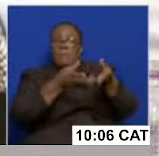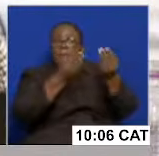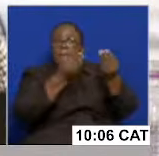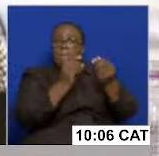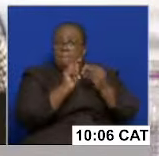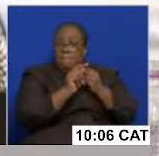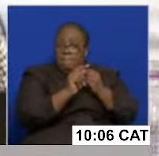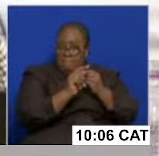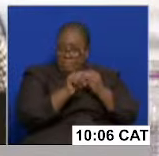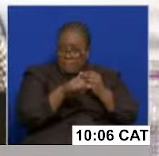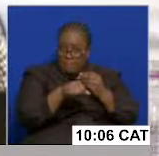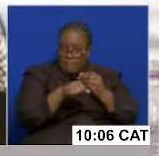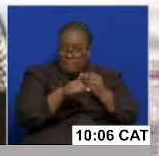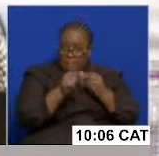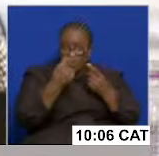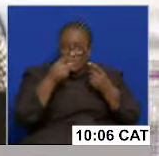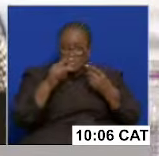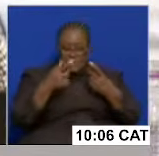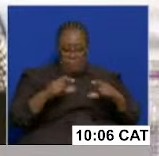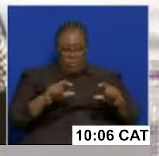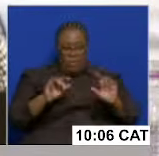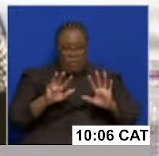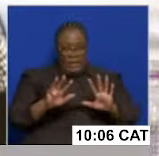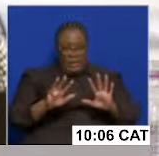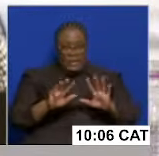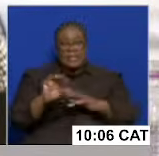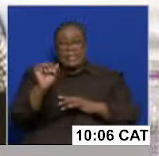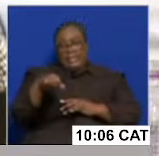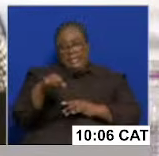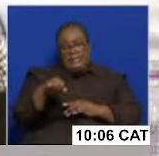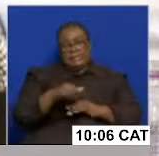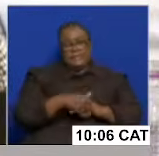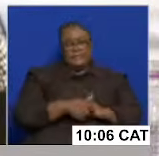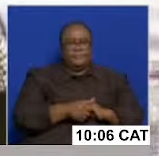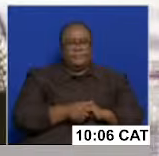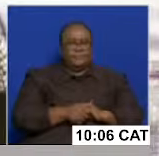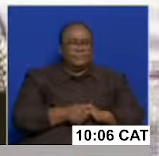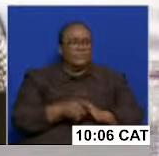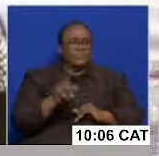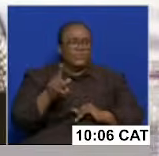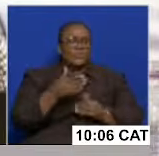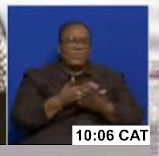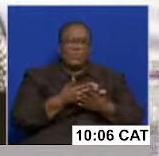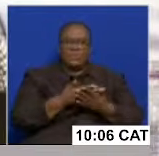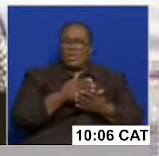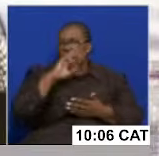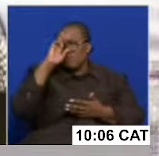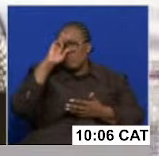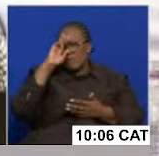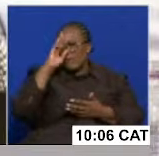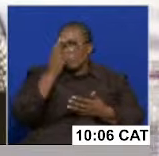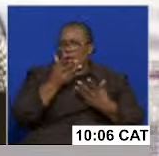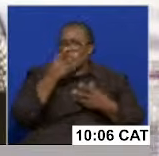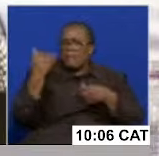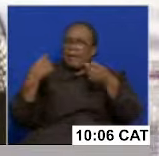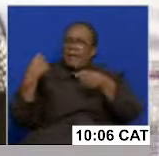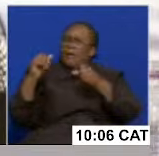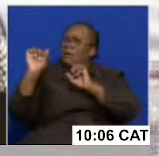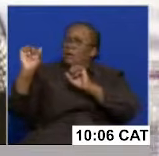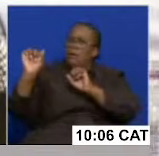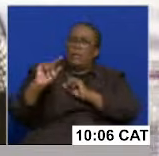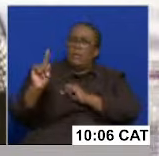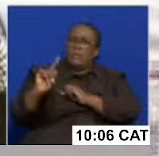9? Yes, I do. Are you able to recall what kind of car Mr. Django drives?